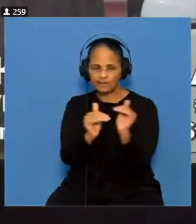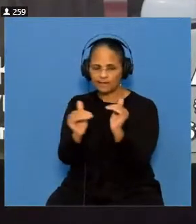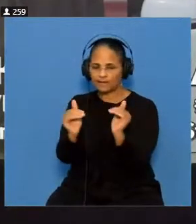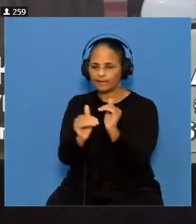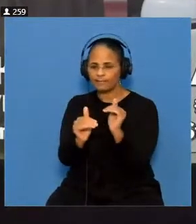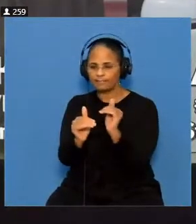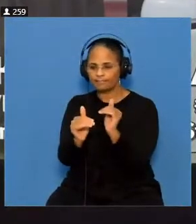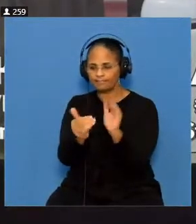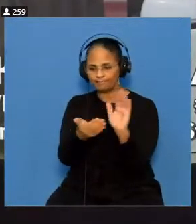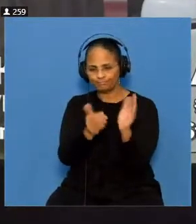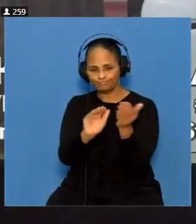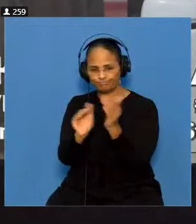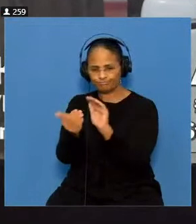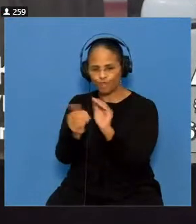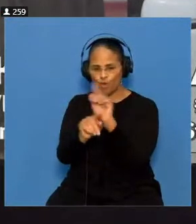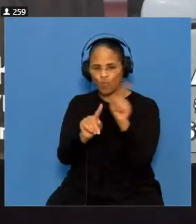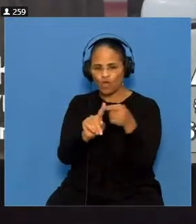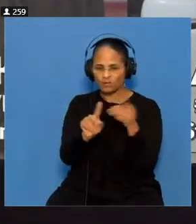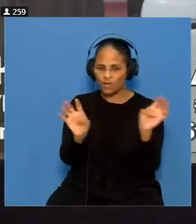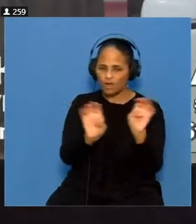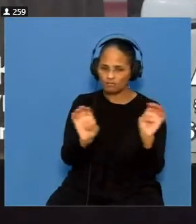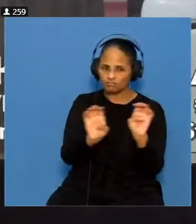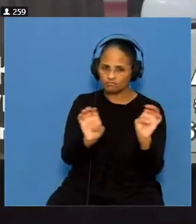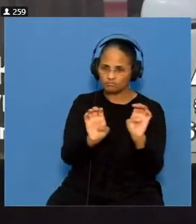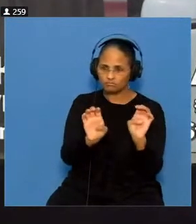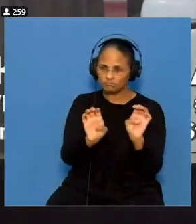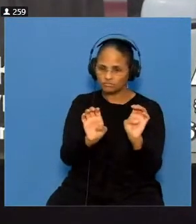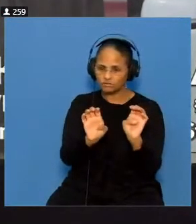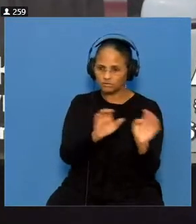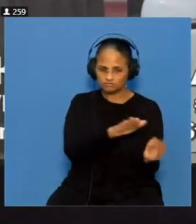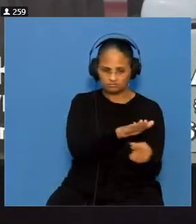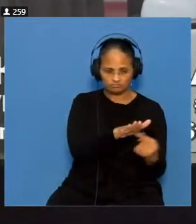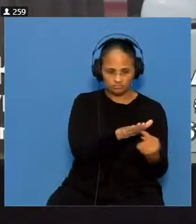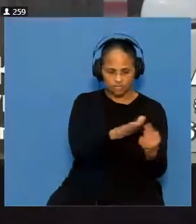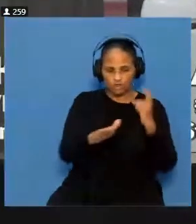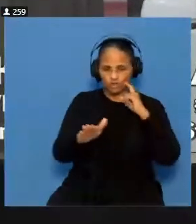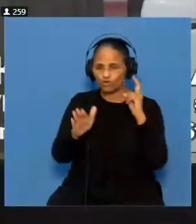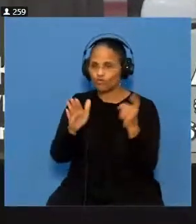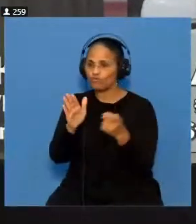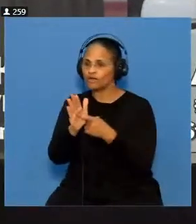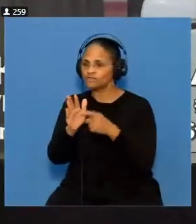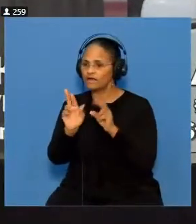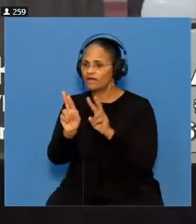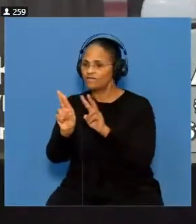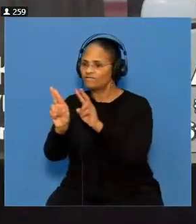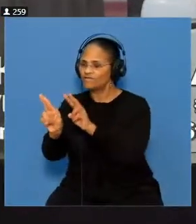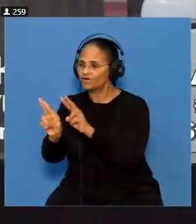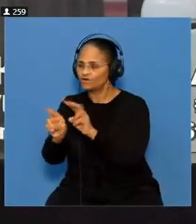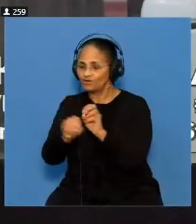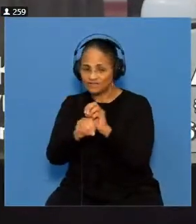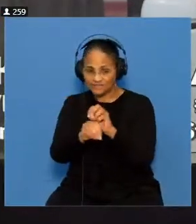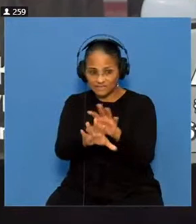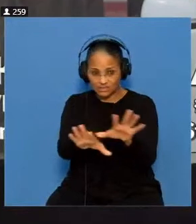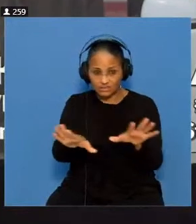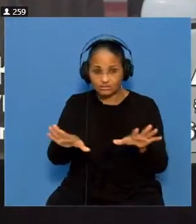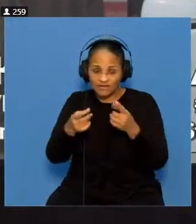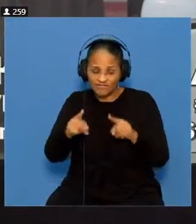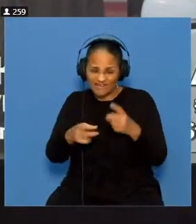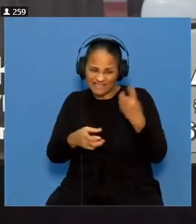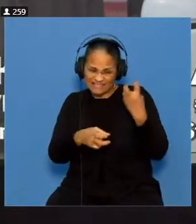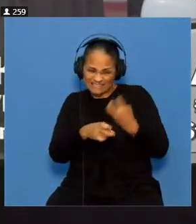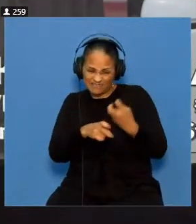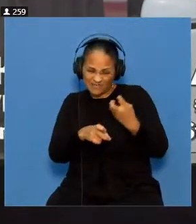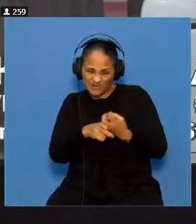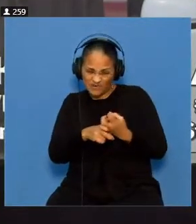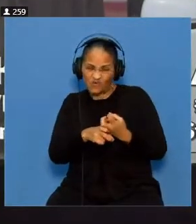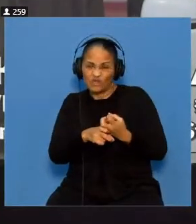the emergency, state of emergency. So we recognize that funerals are a spreading event. It is difficult for people to